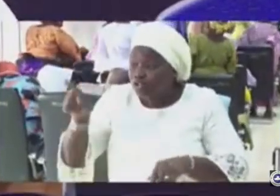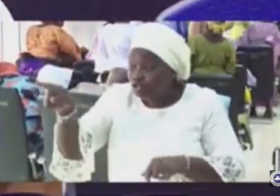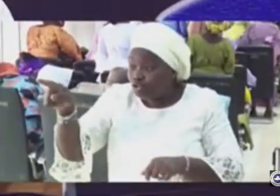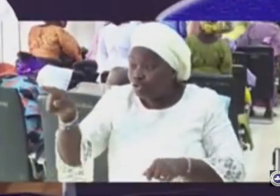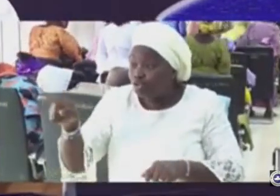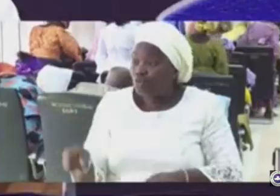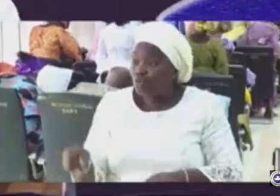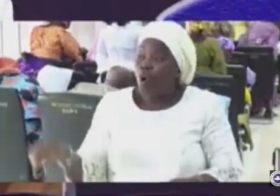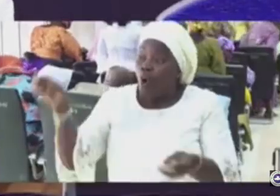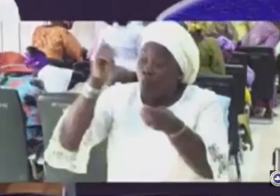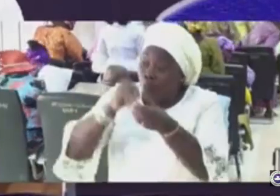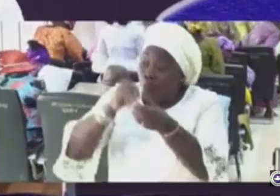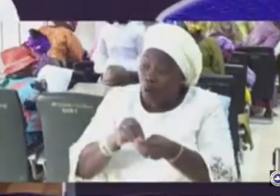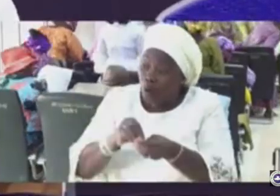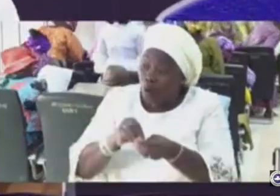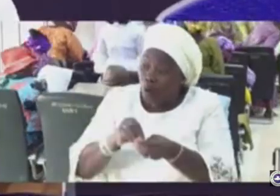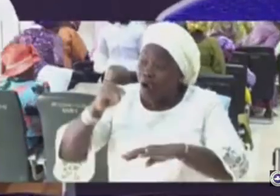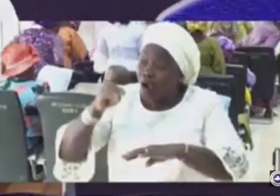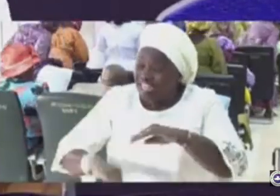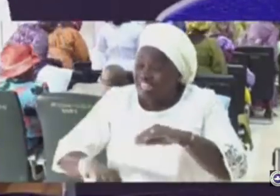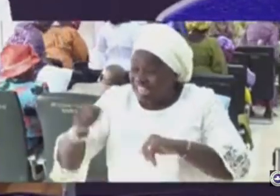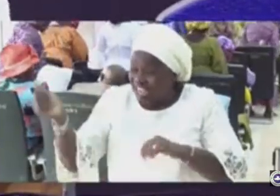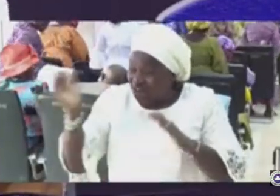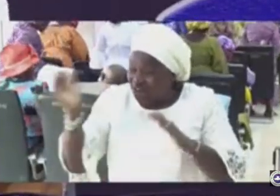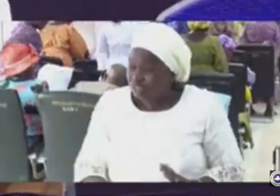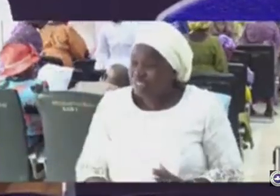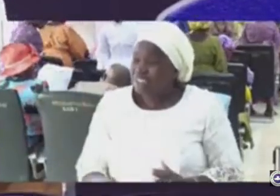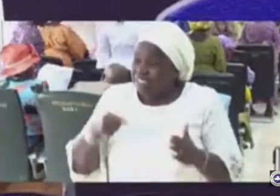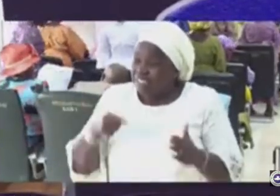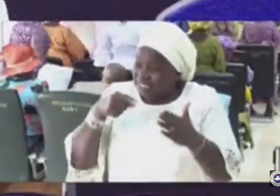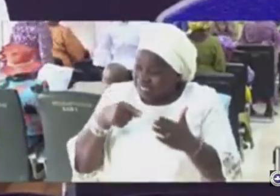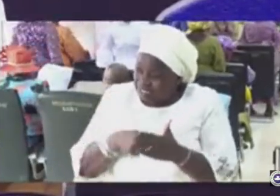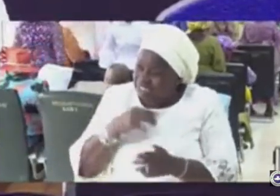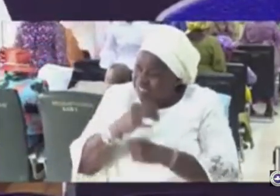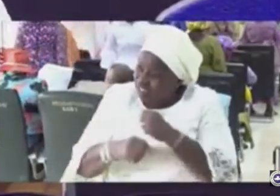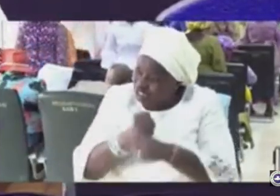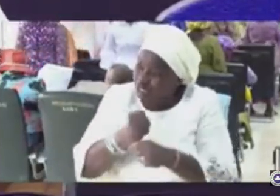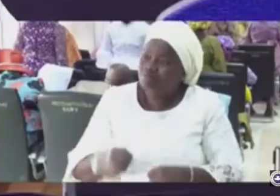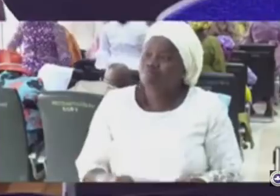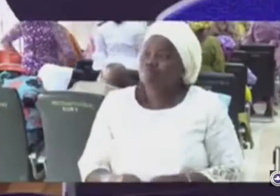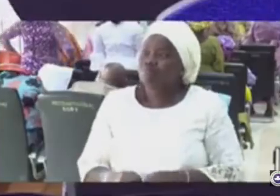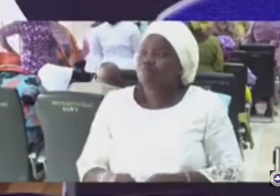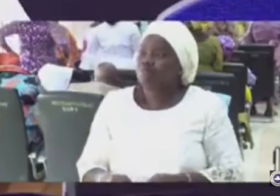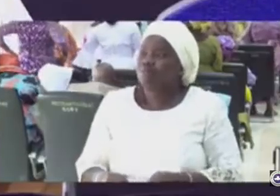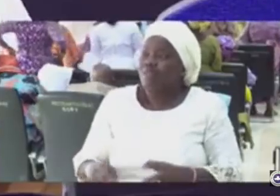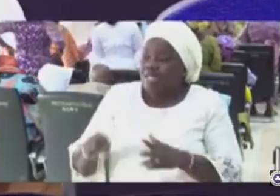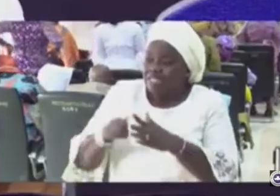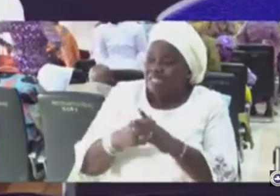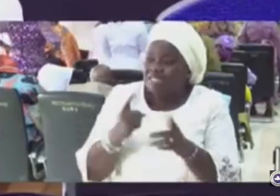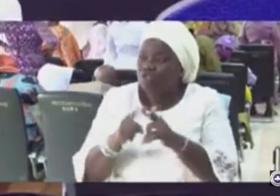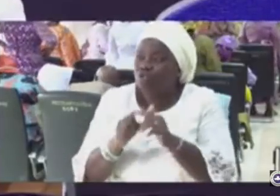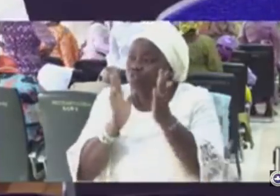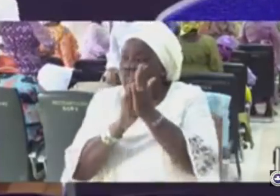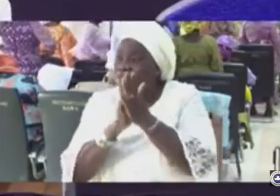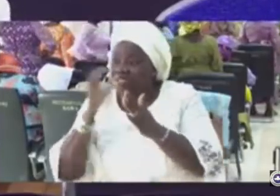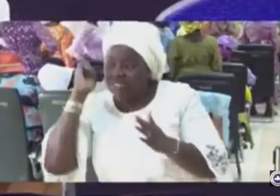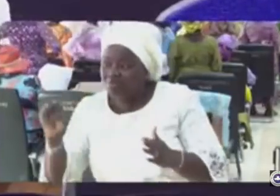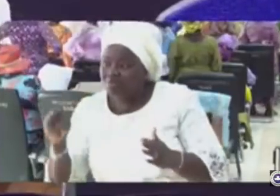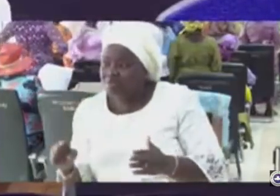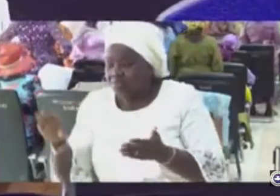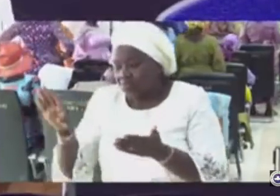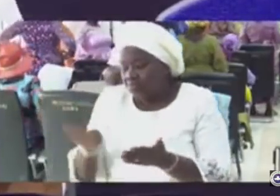your way. Call him by his name, sing unto him, dance unto him, clap